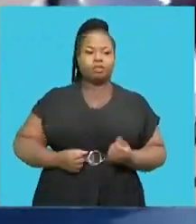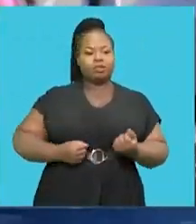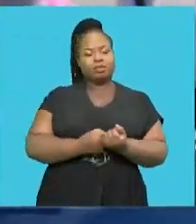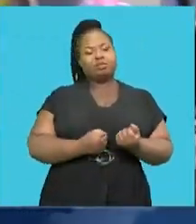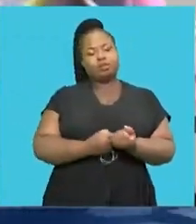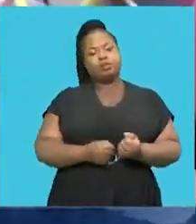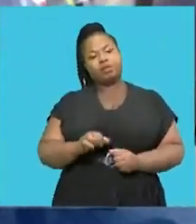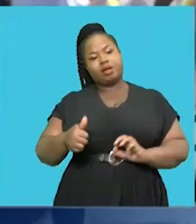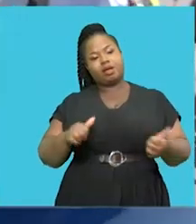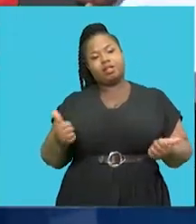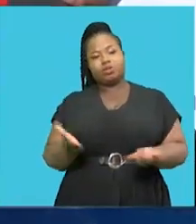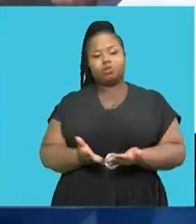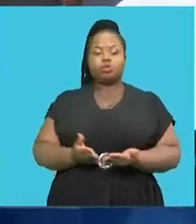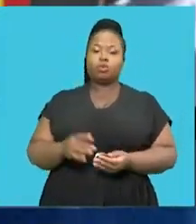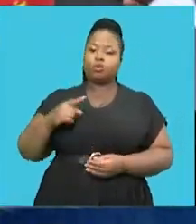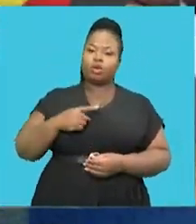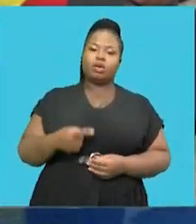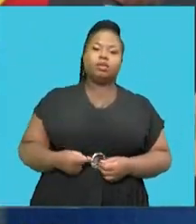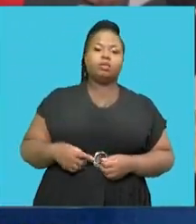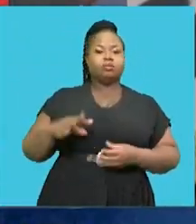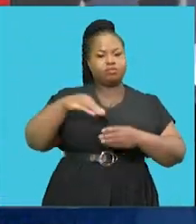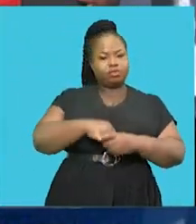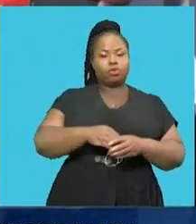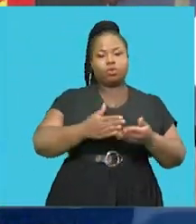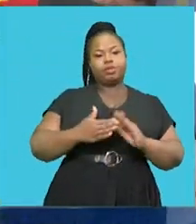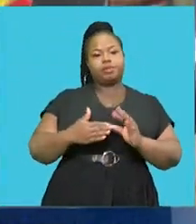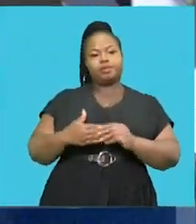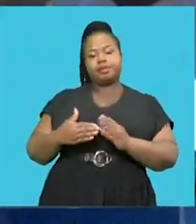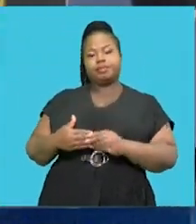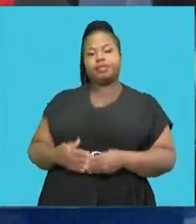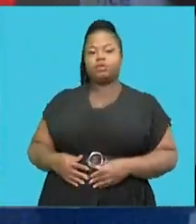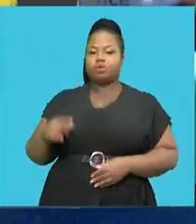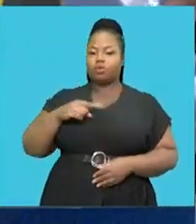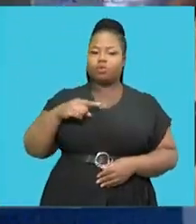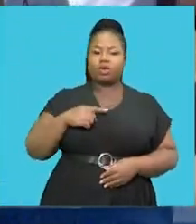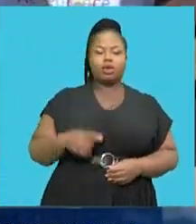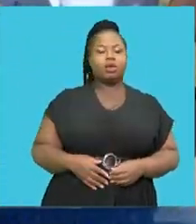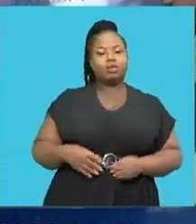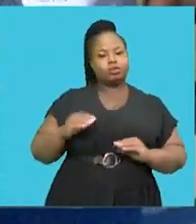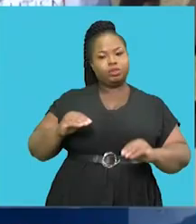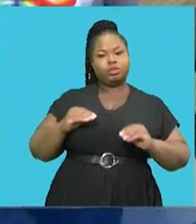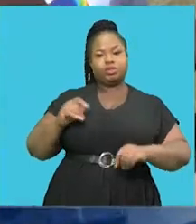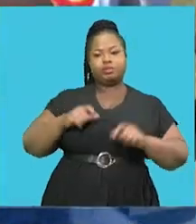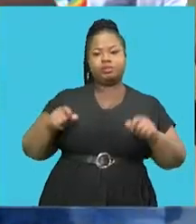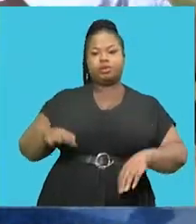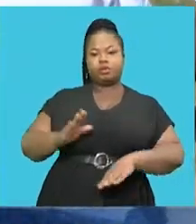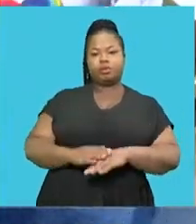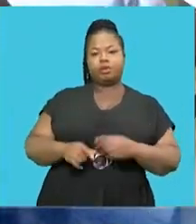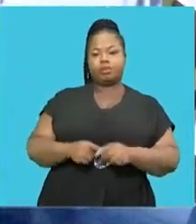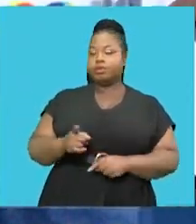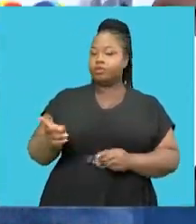Inche souku gunu kama malo ustaikali ni ngendo yukwus eram phase